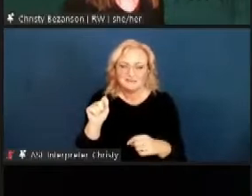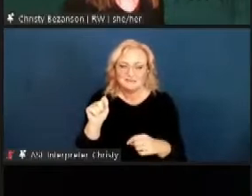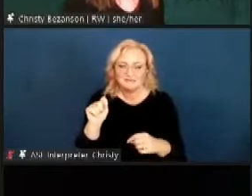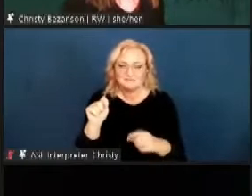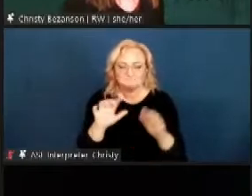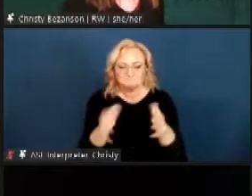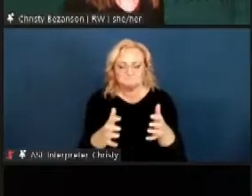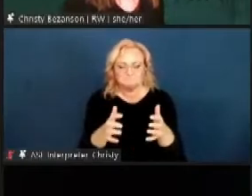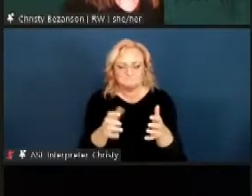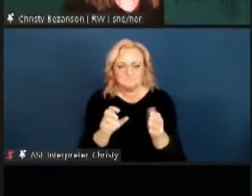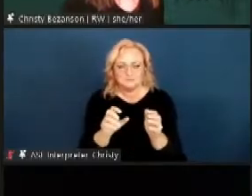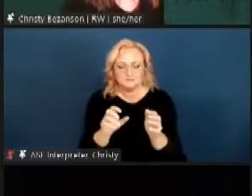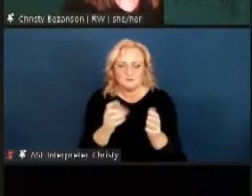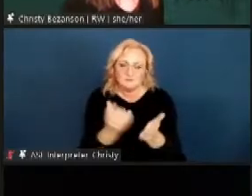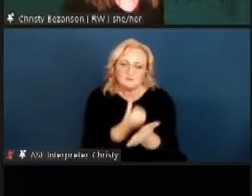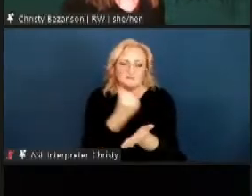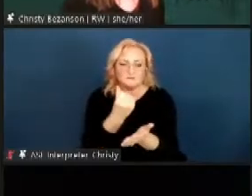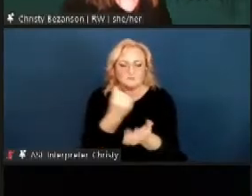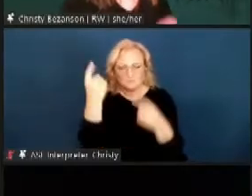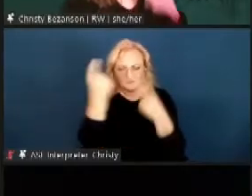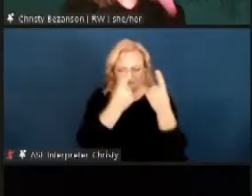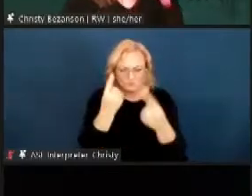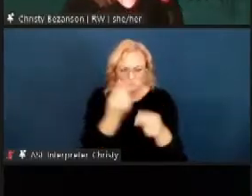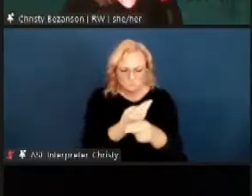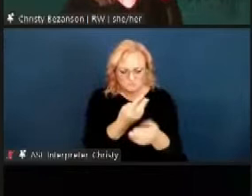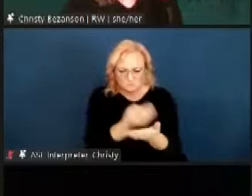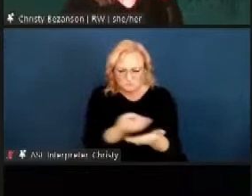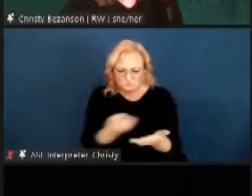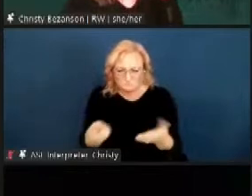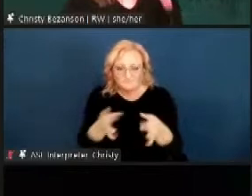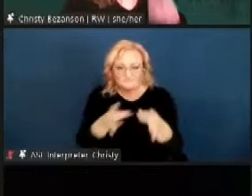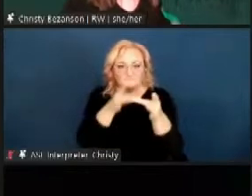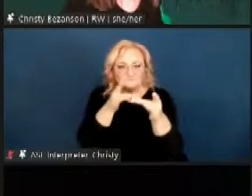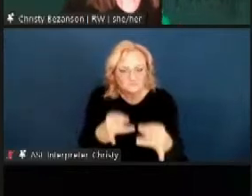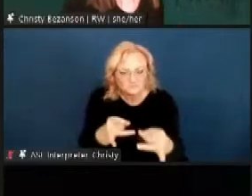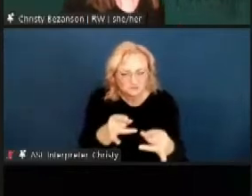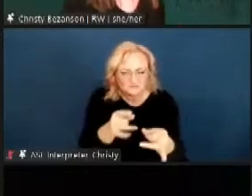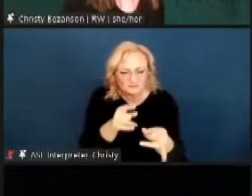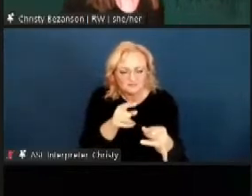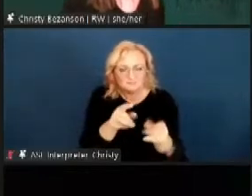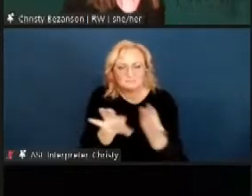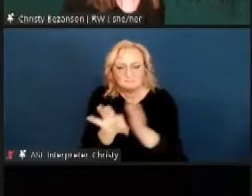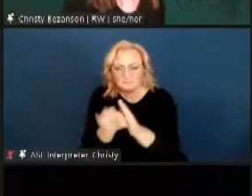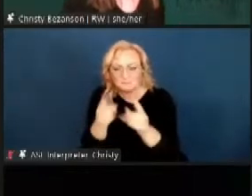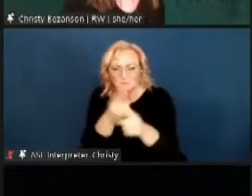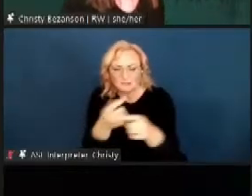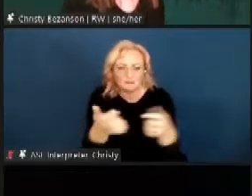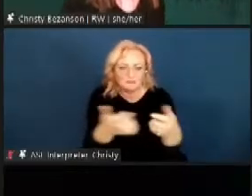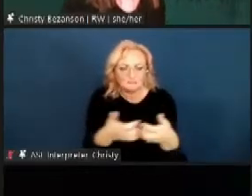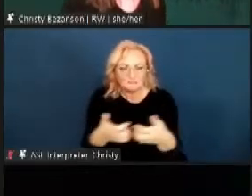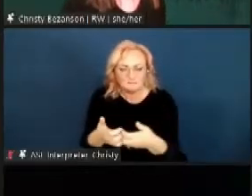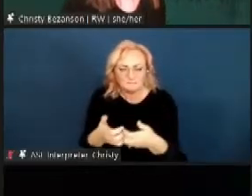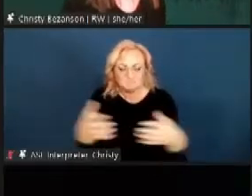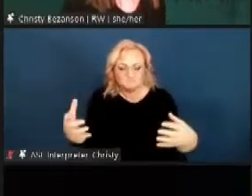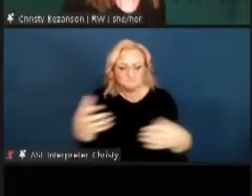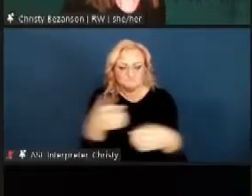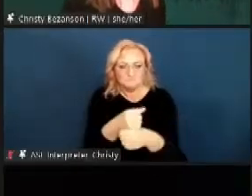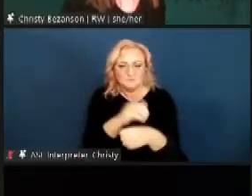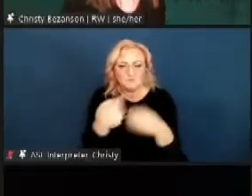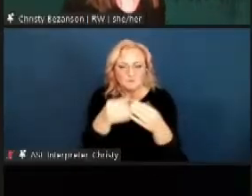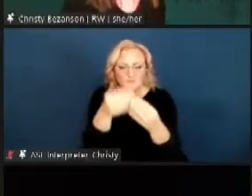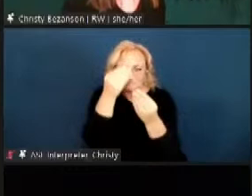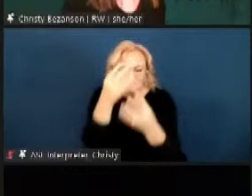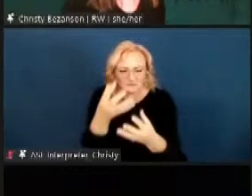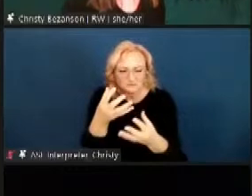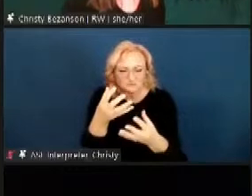about using all of these resources in an efficient manner and trying to put all of that, condense that information into